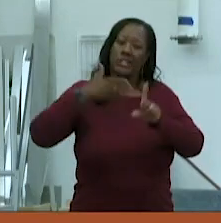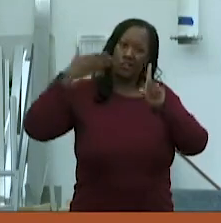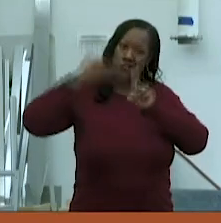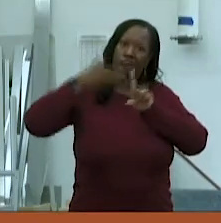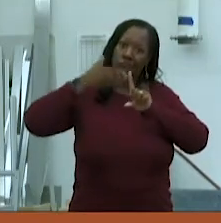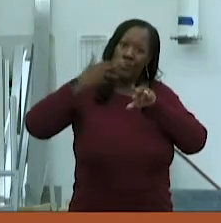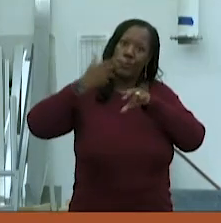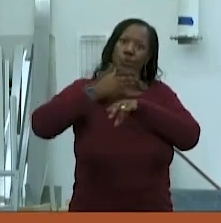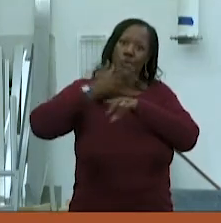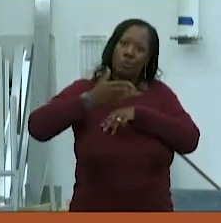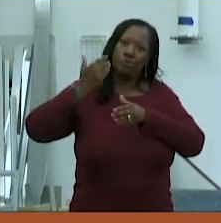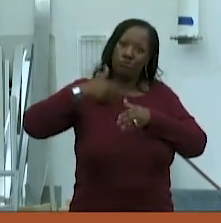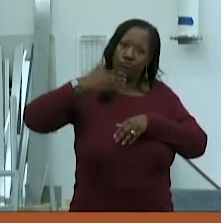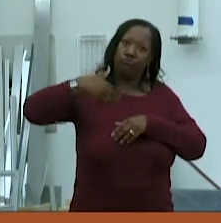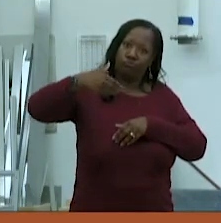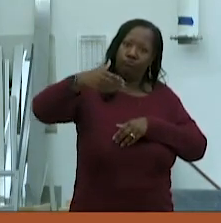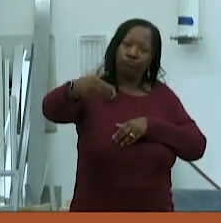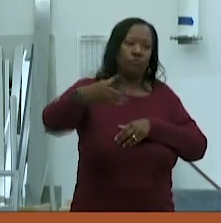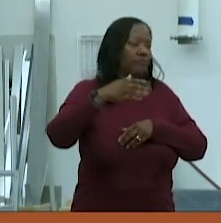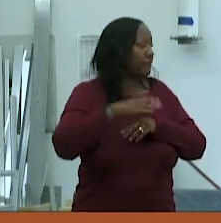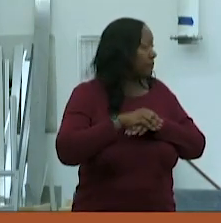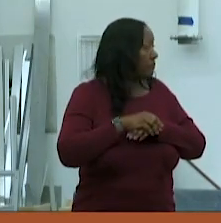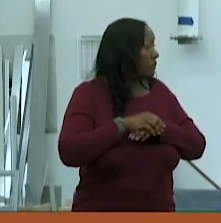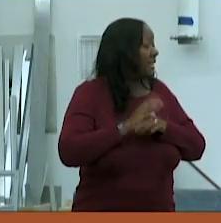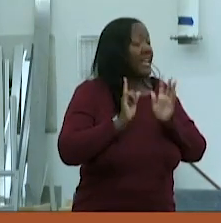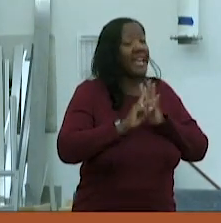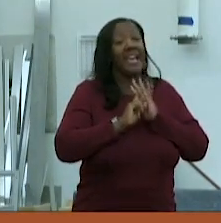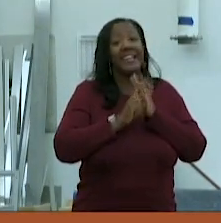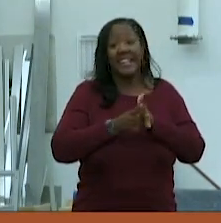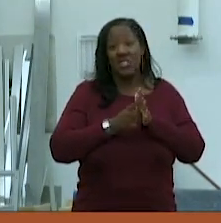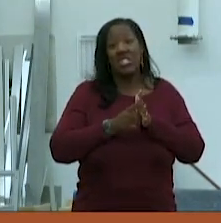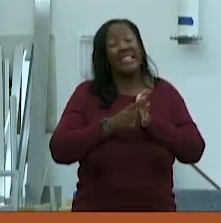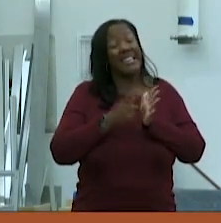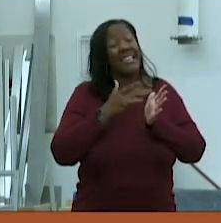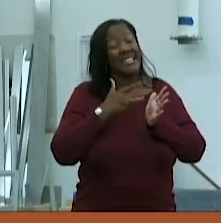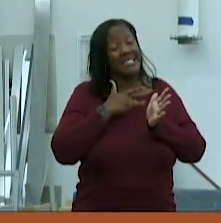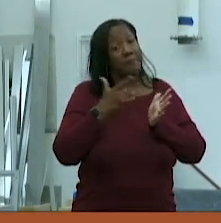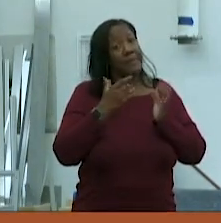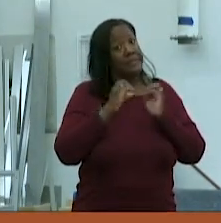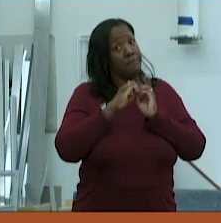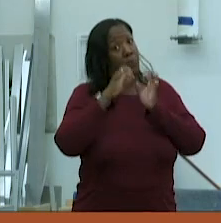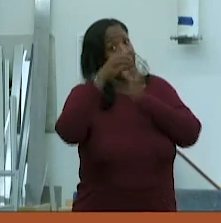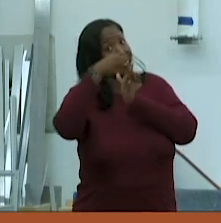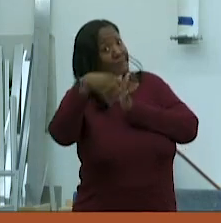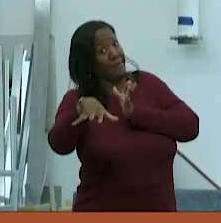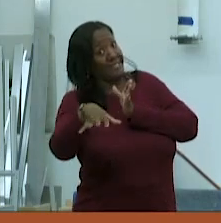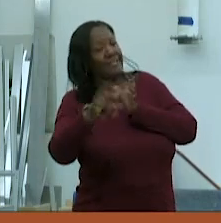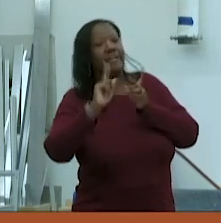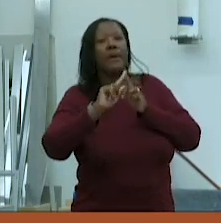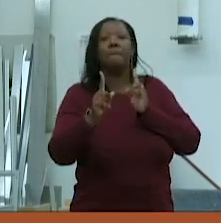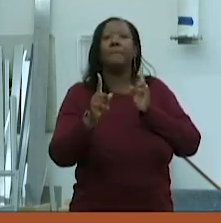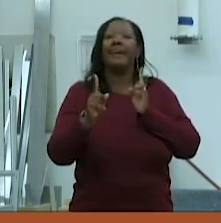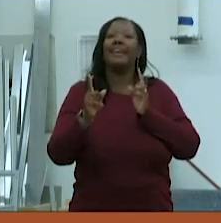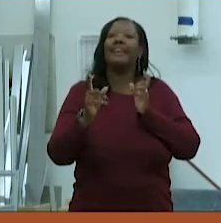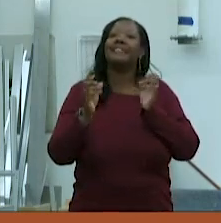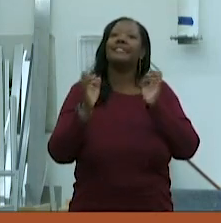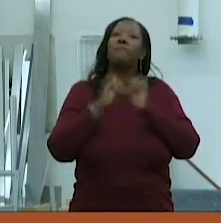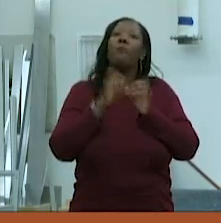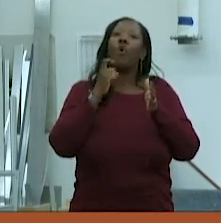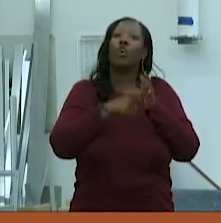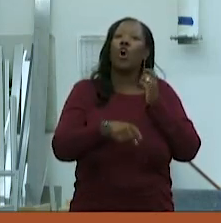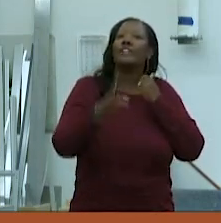construction techniques to ensure longevity. Though initially often more expensive, it often proves to be more cost effective over